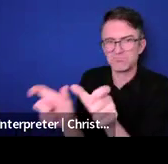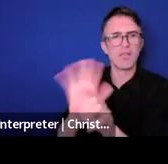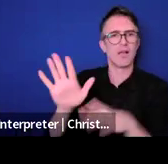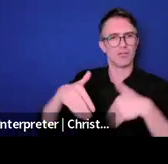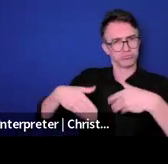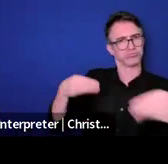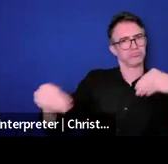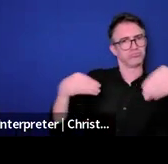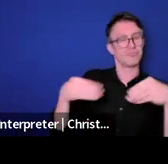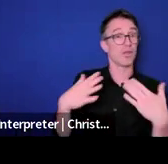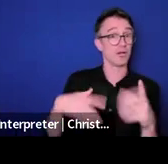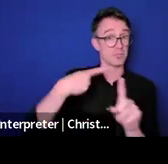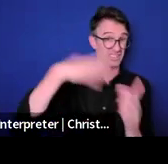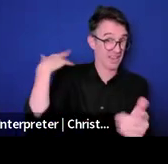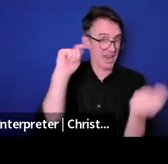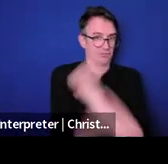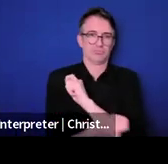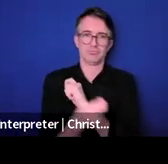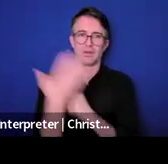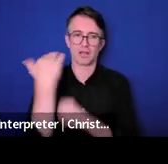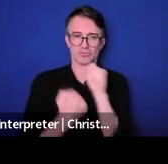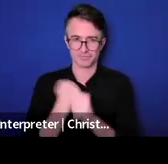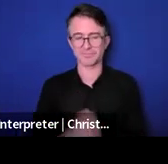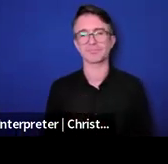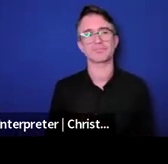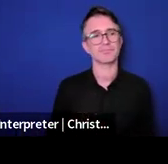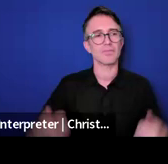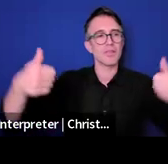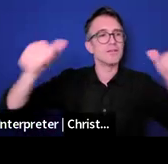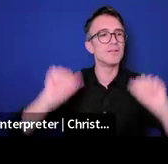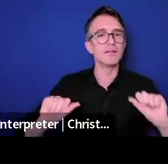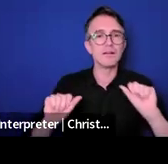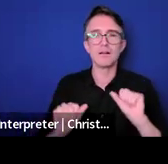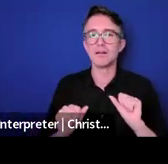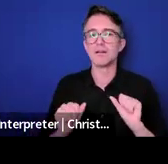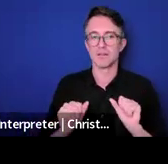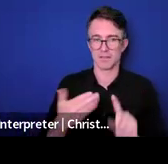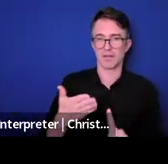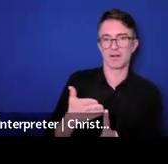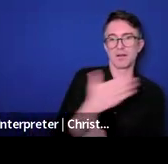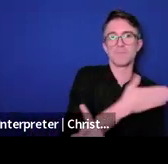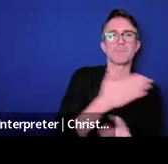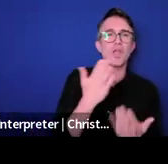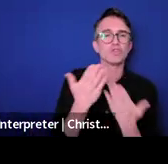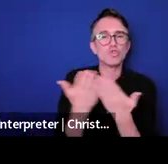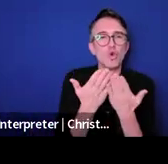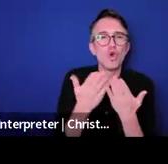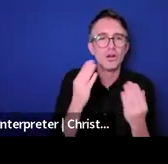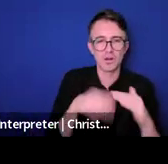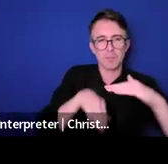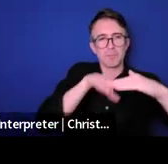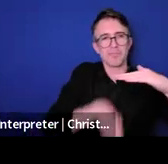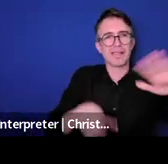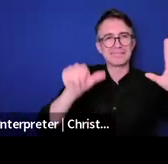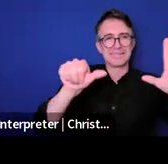alternative ways of early childhood education, cheaper versions, and also more affordable for rural